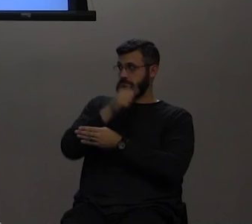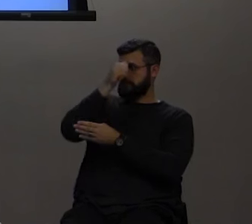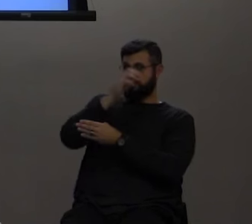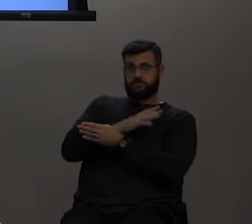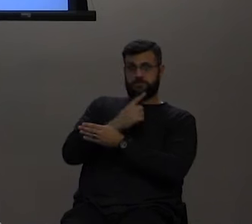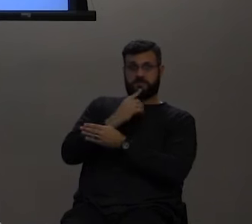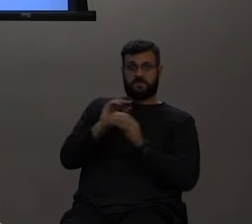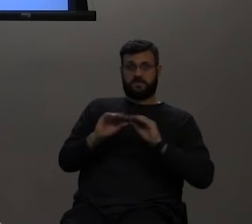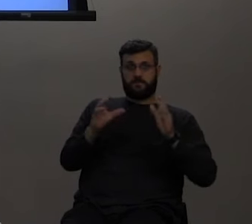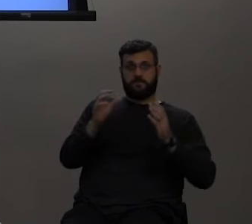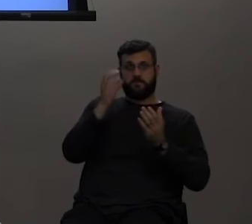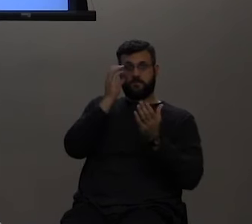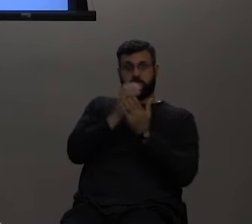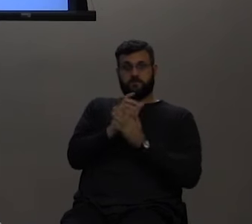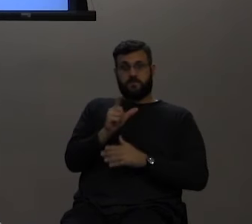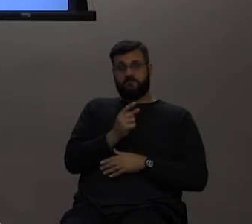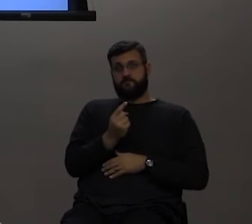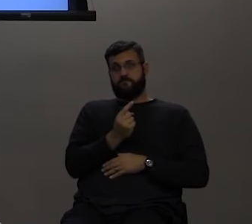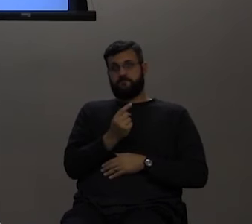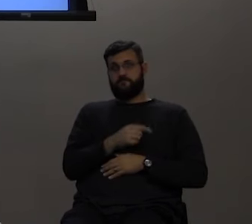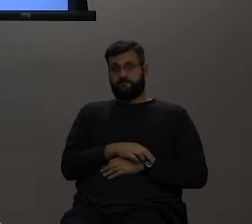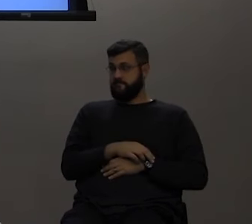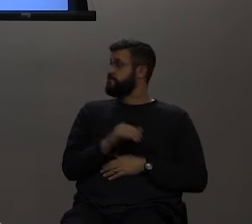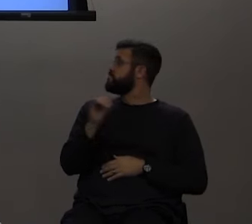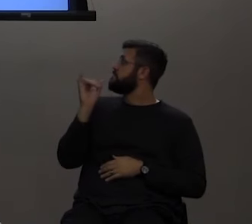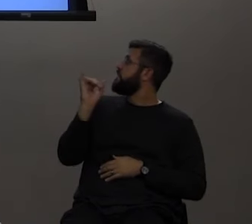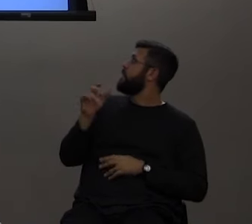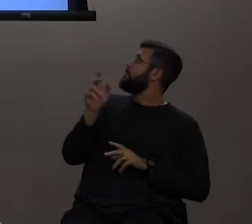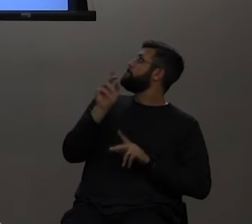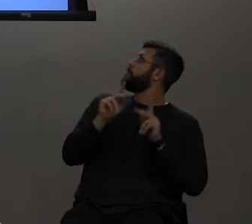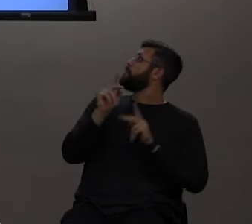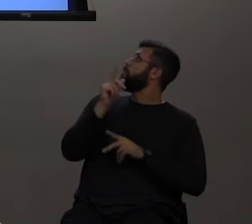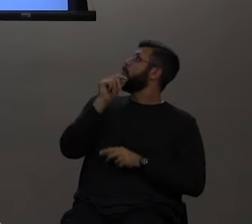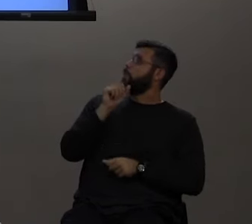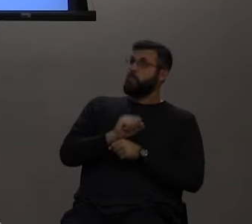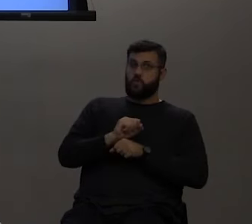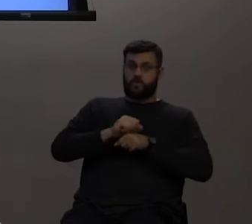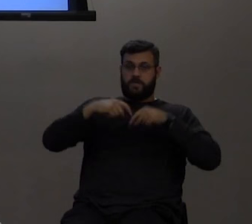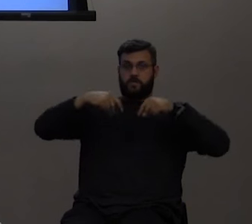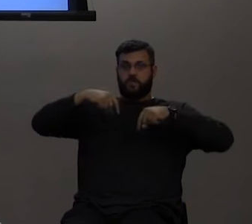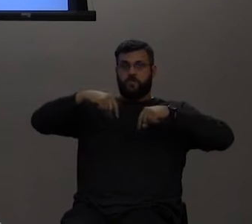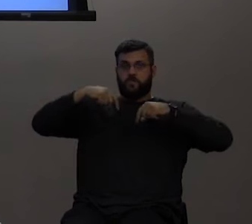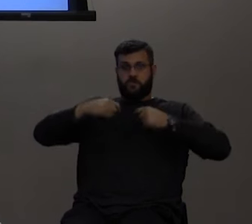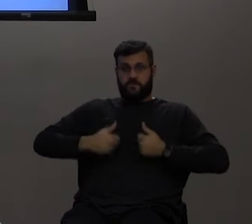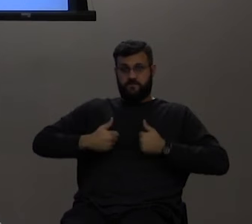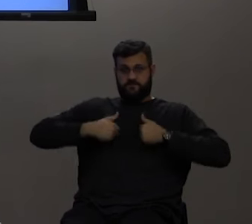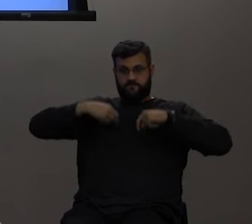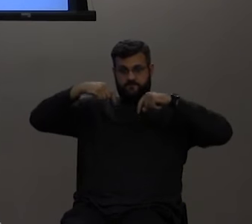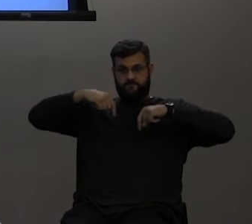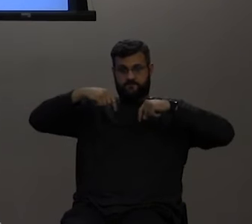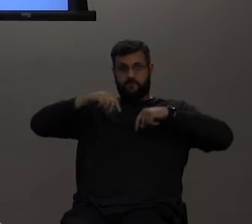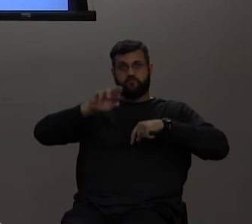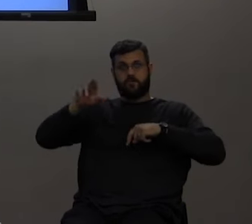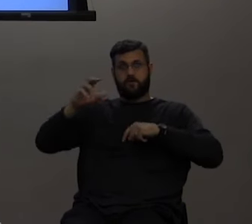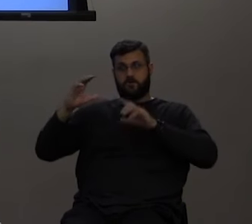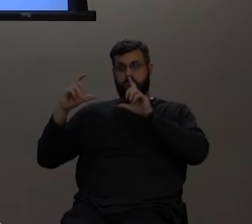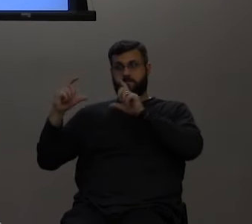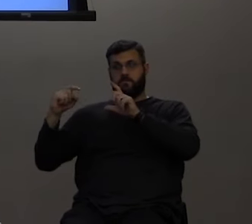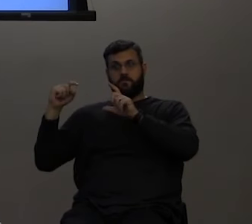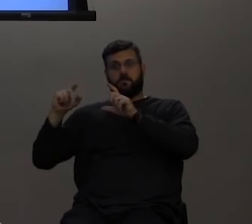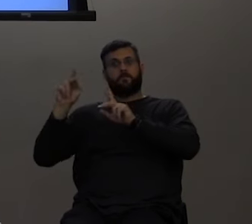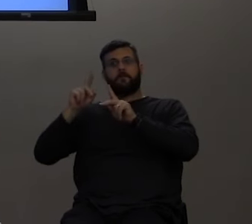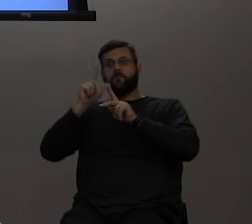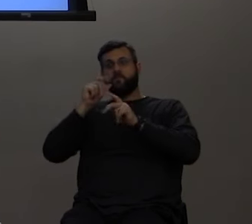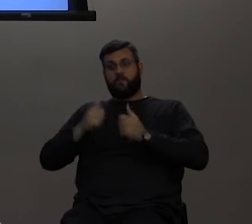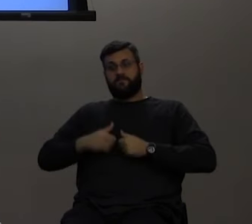we're clear, the graphic on the left is where people who work here in the county live, and the graphic on the right is where